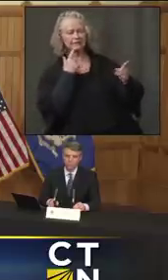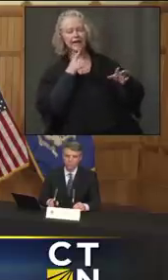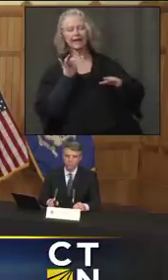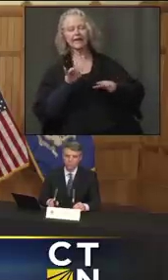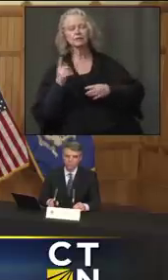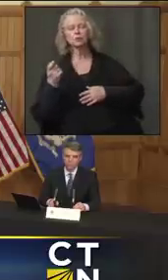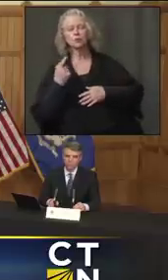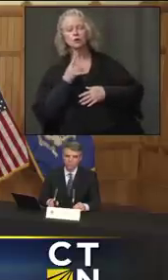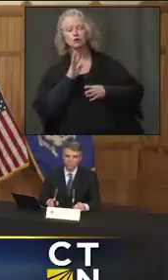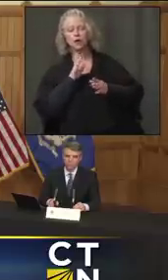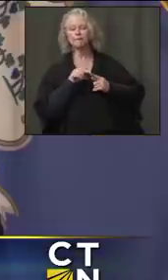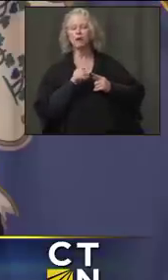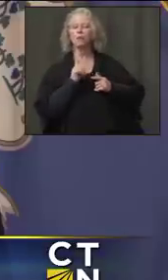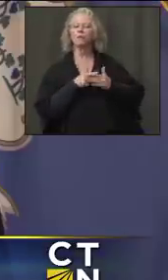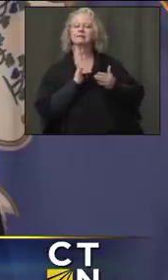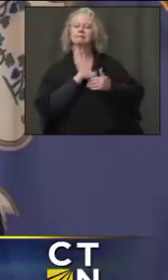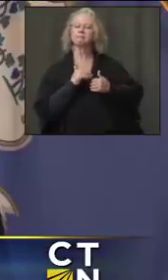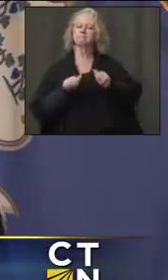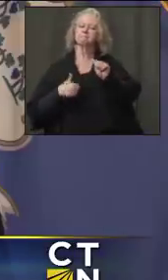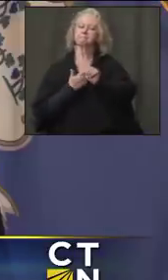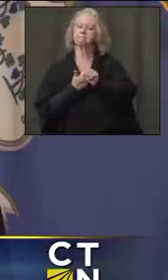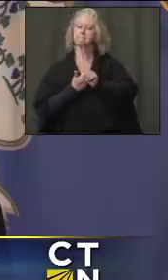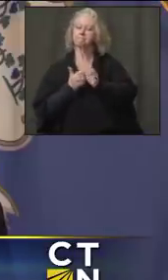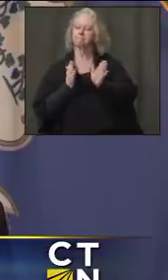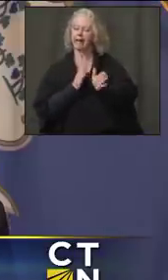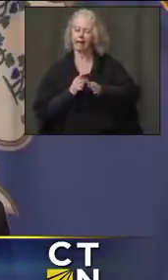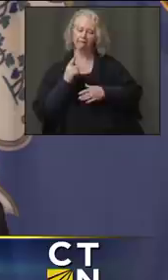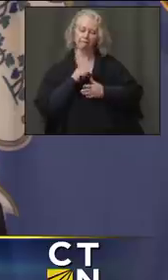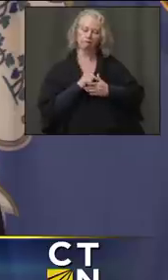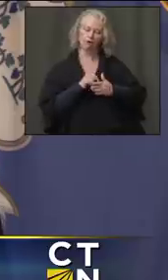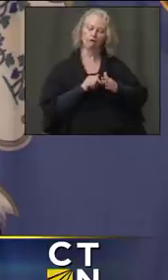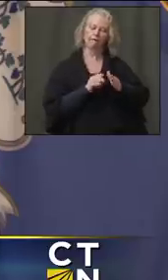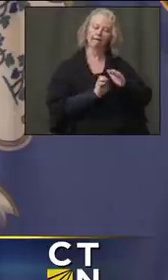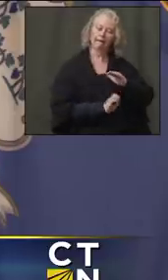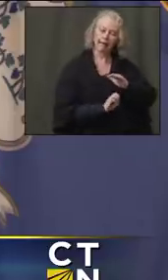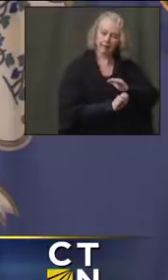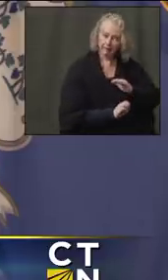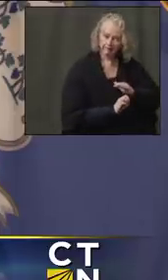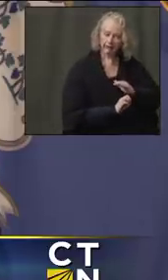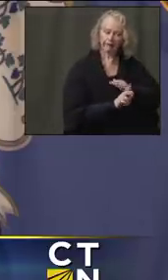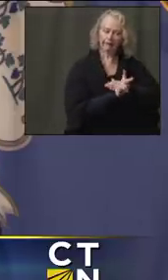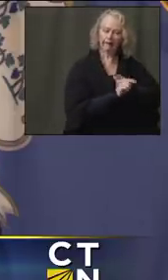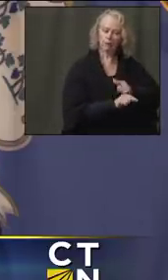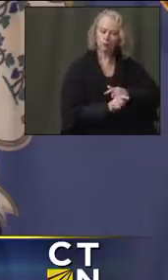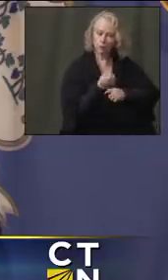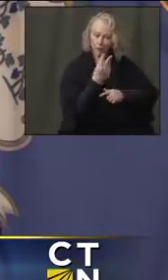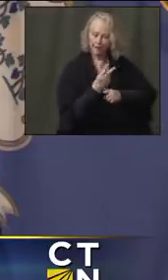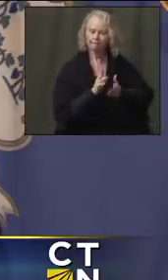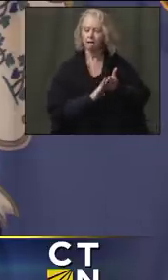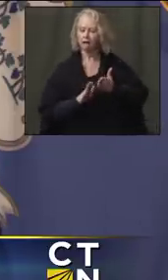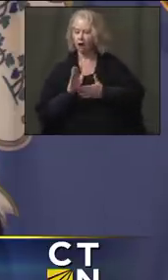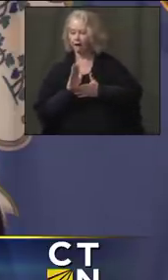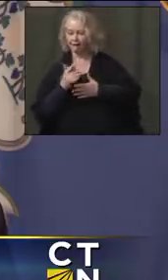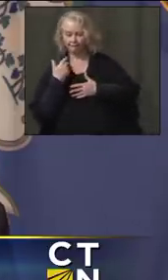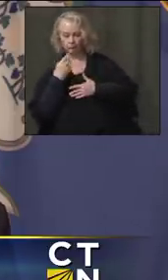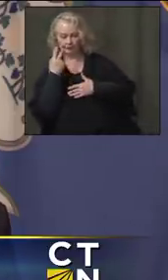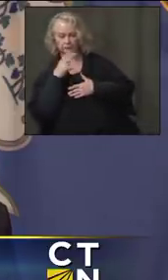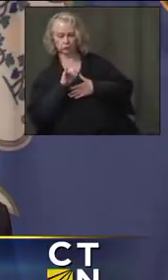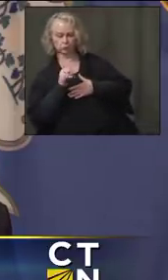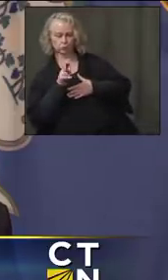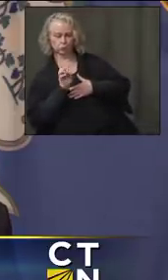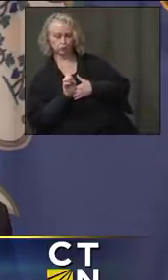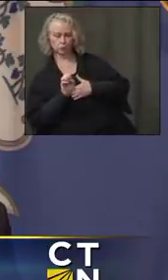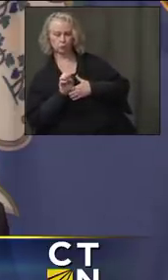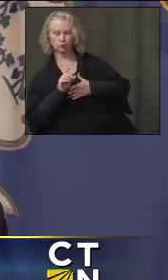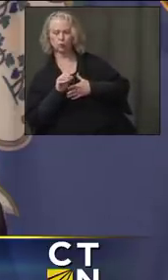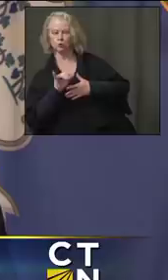was really about our backup plans, both with K through 12 and college. If we find ourselves in June and July, we see